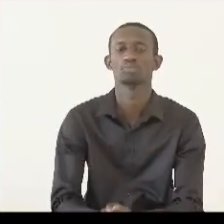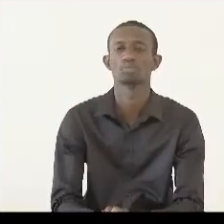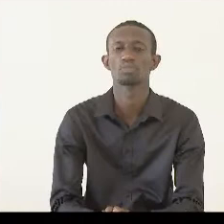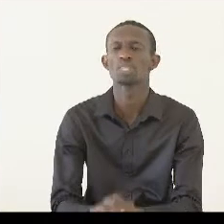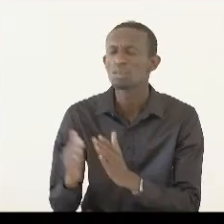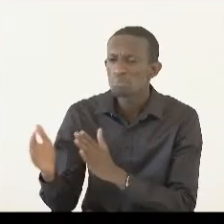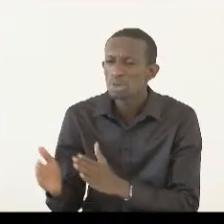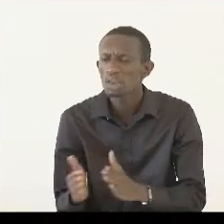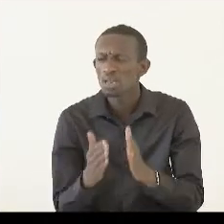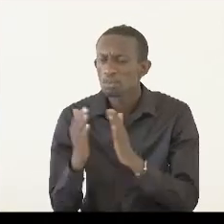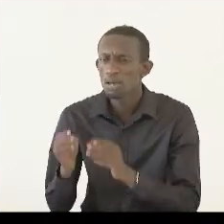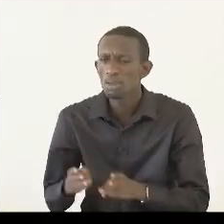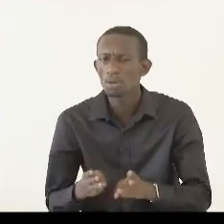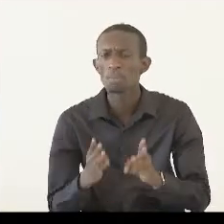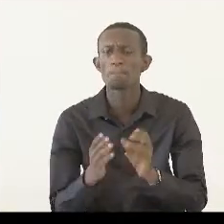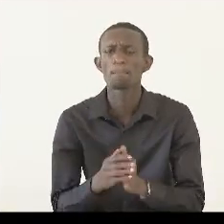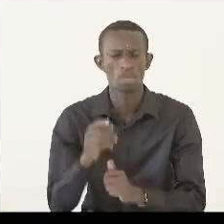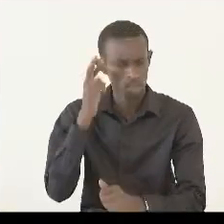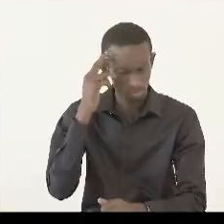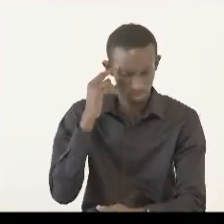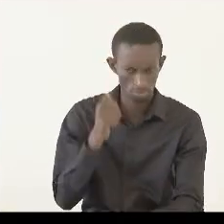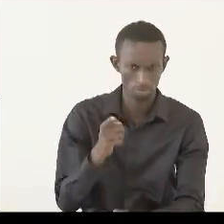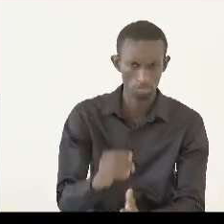Preparation methods. So we talked, if you remember,